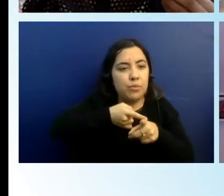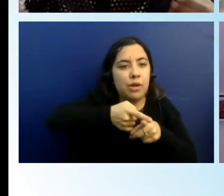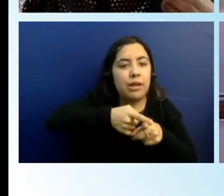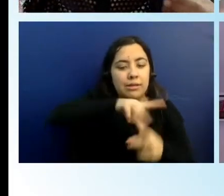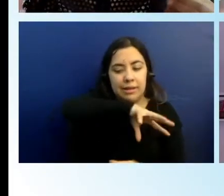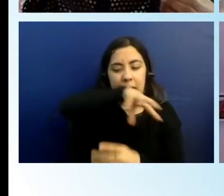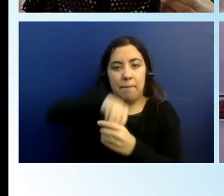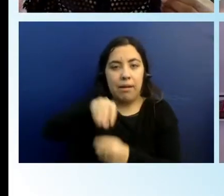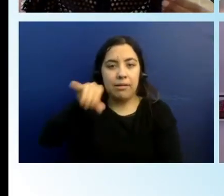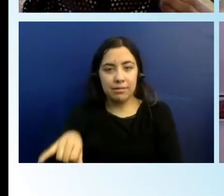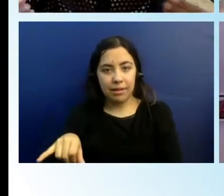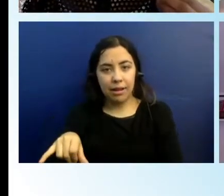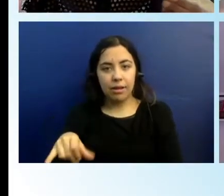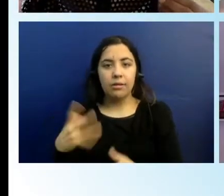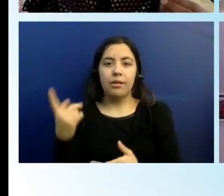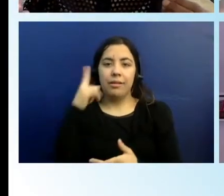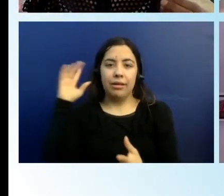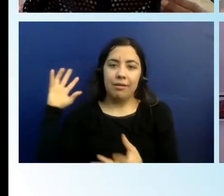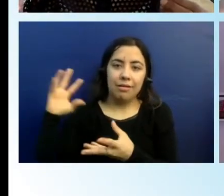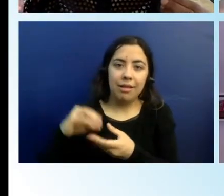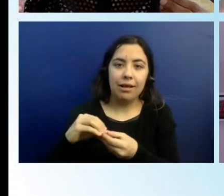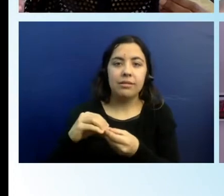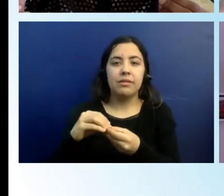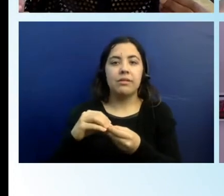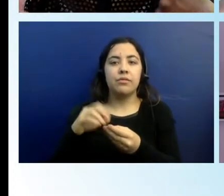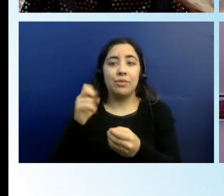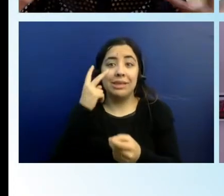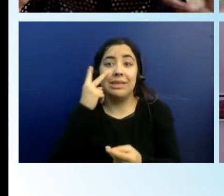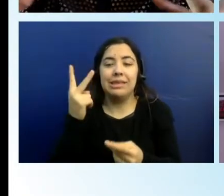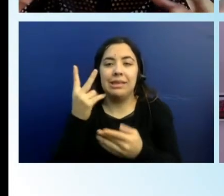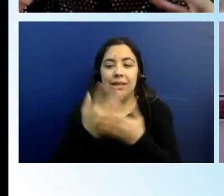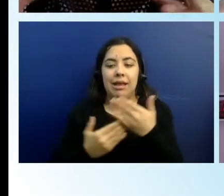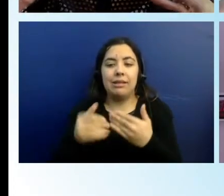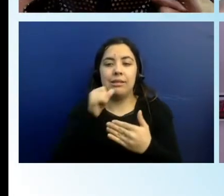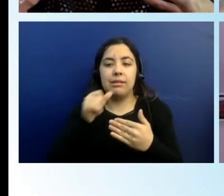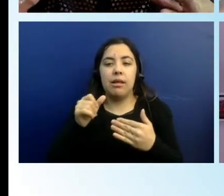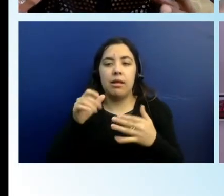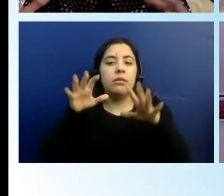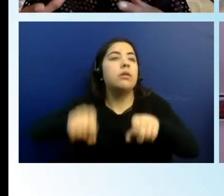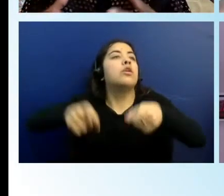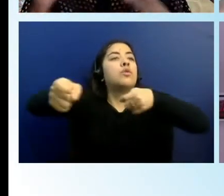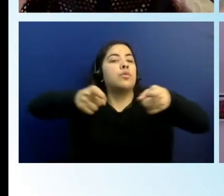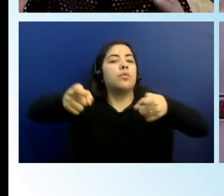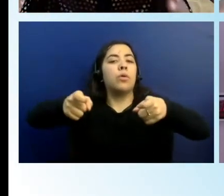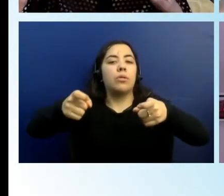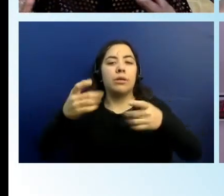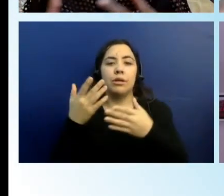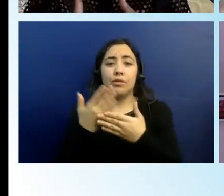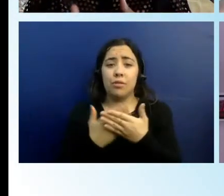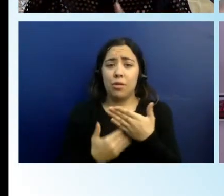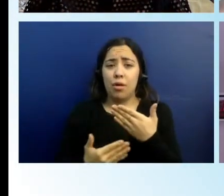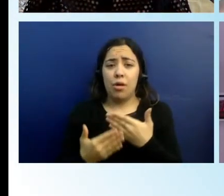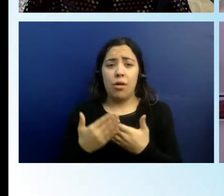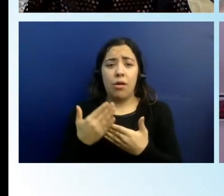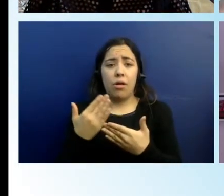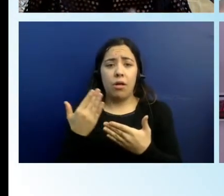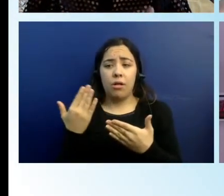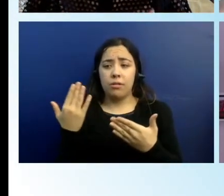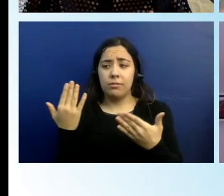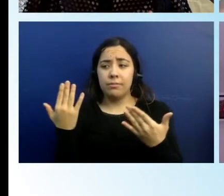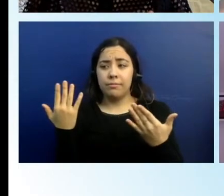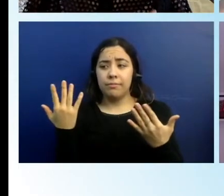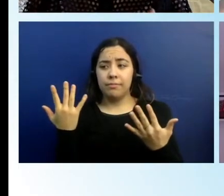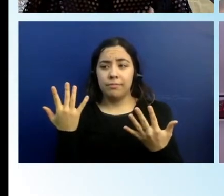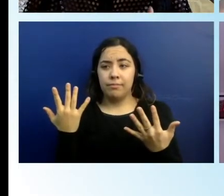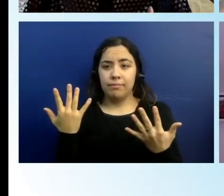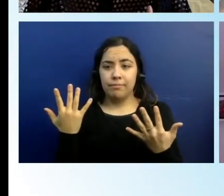the hands and that there's not a control in some instances, that because there are all hands, it has a very different feel. What I would